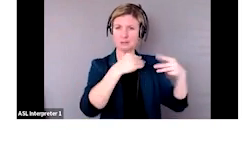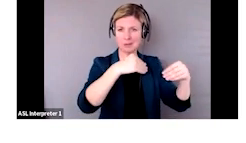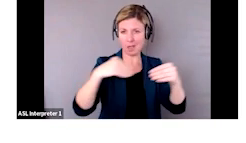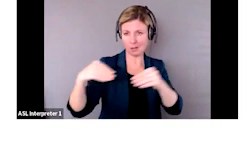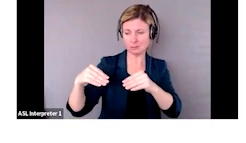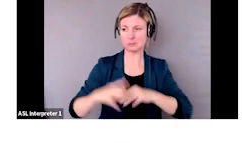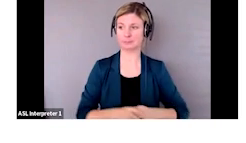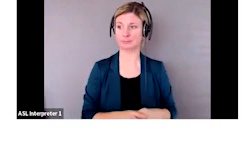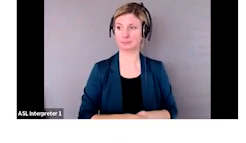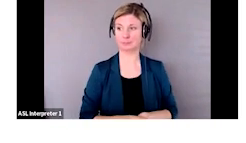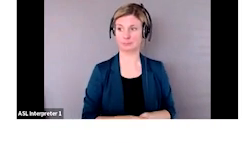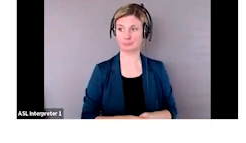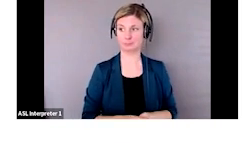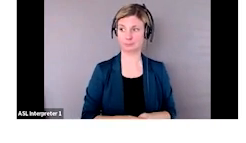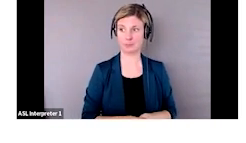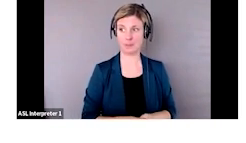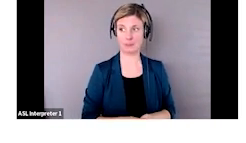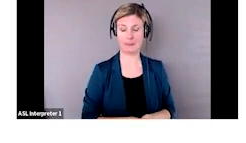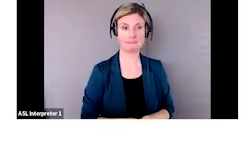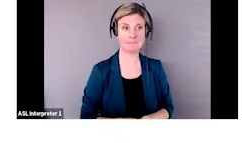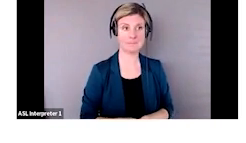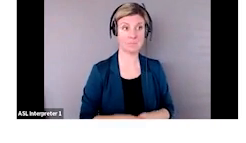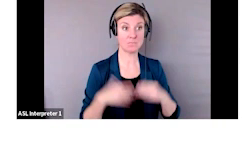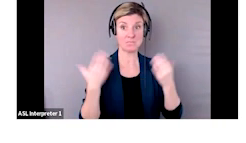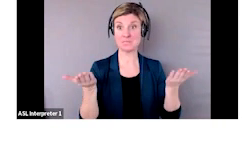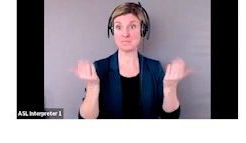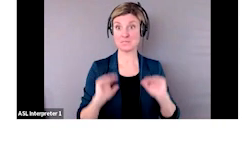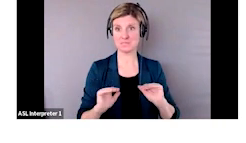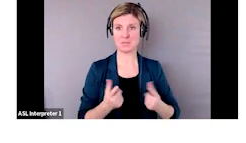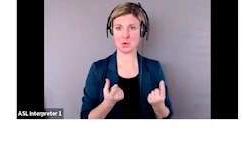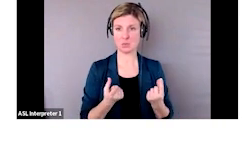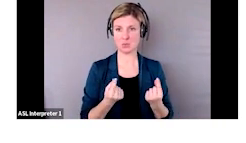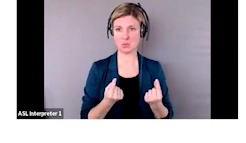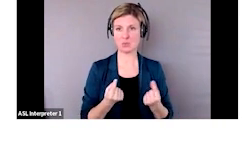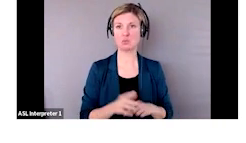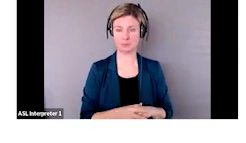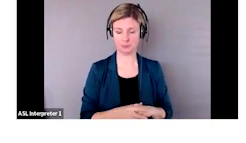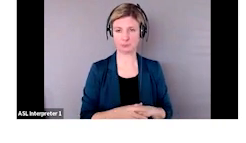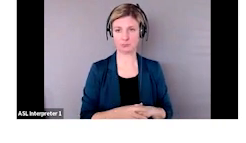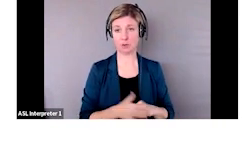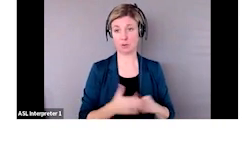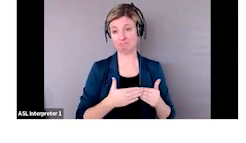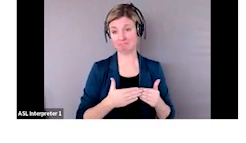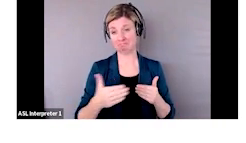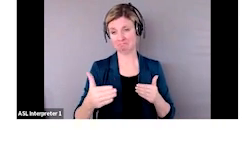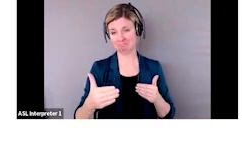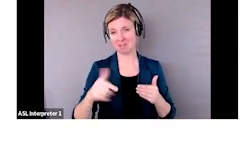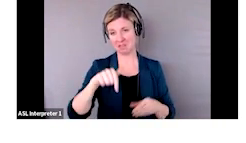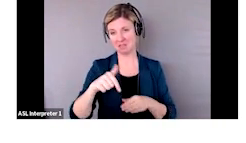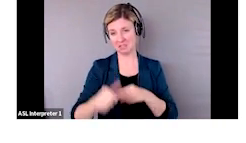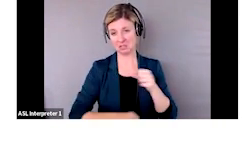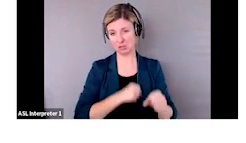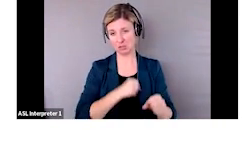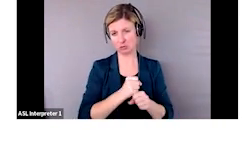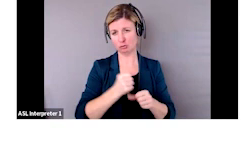Now, what's next? So when we look at 2024, we want to make sure, like